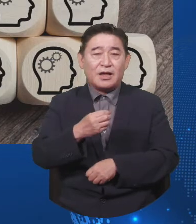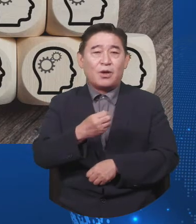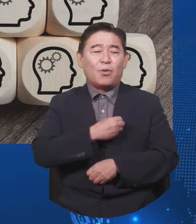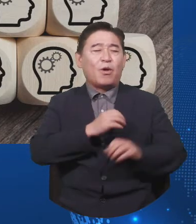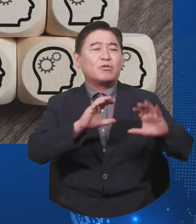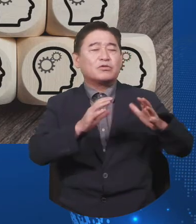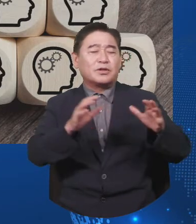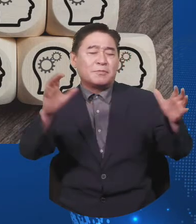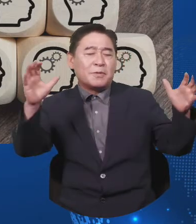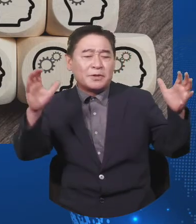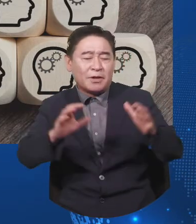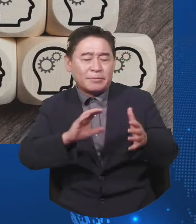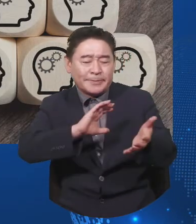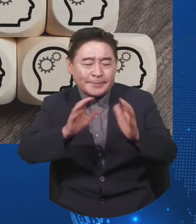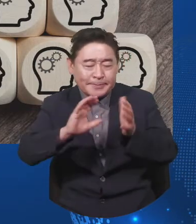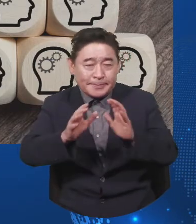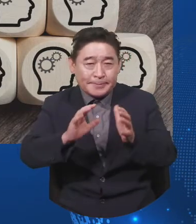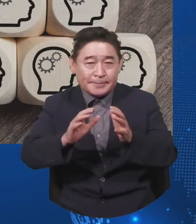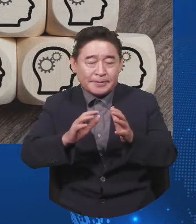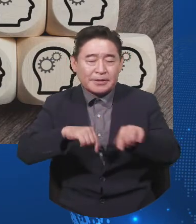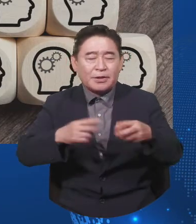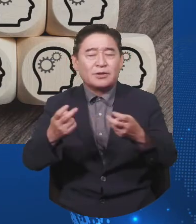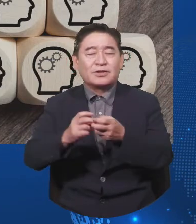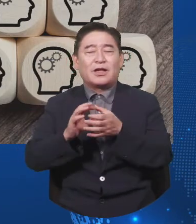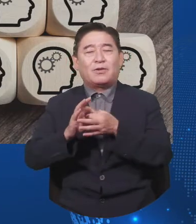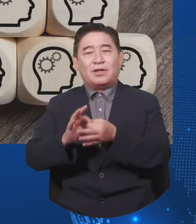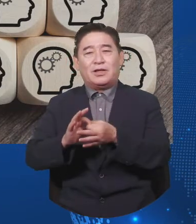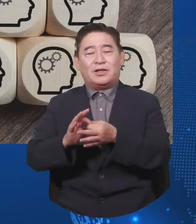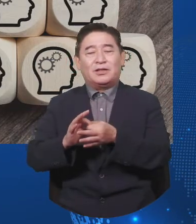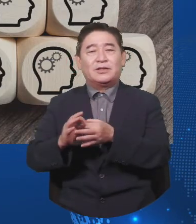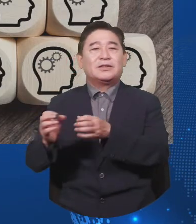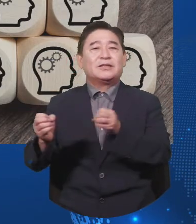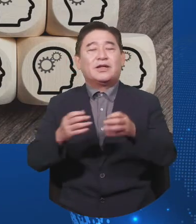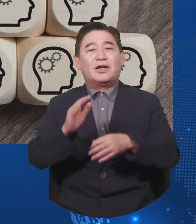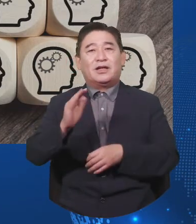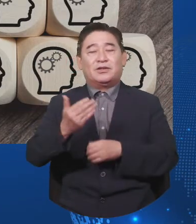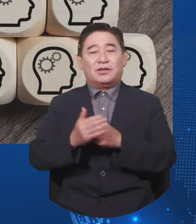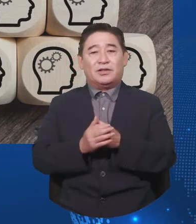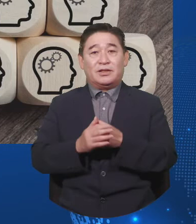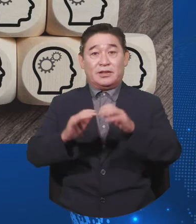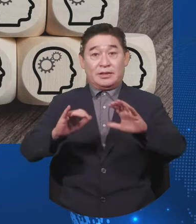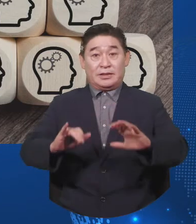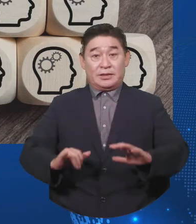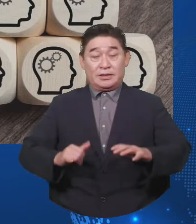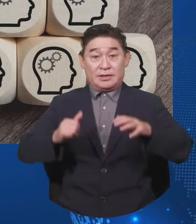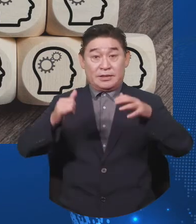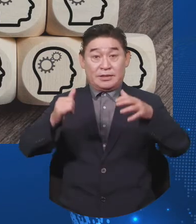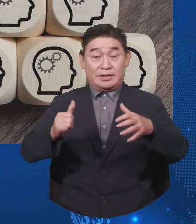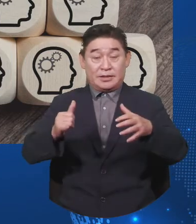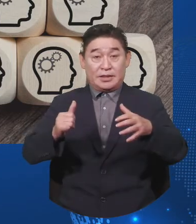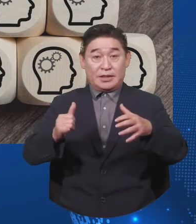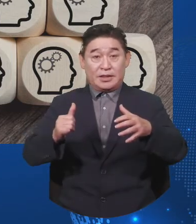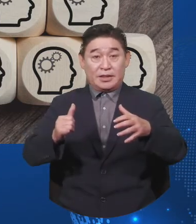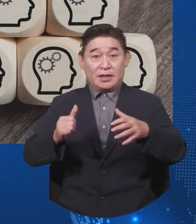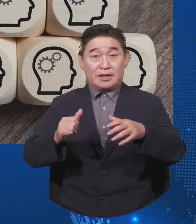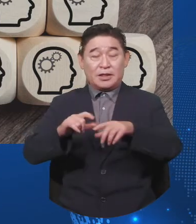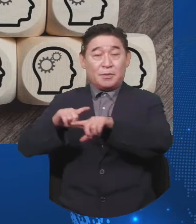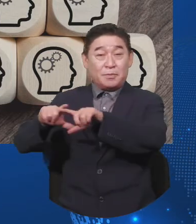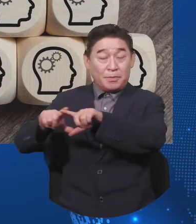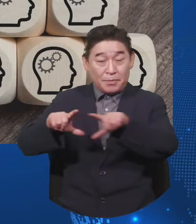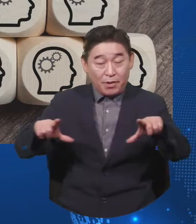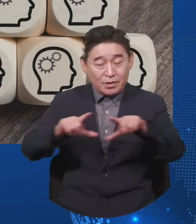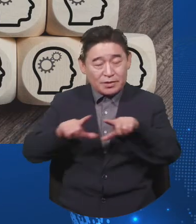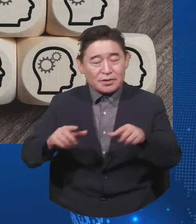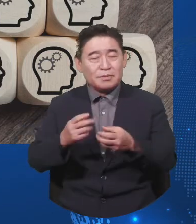have policy dialogues on global value chains or migration, bringing together